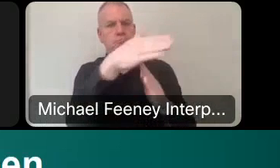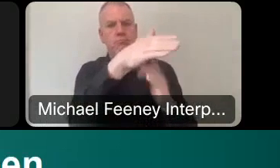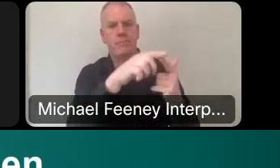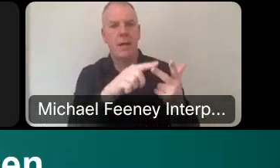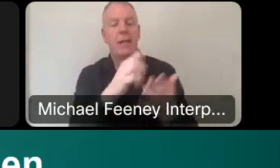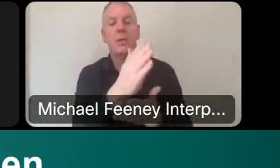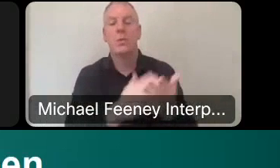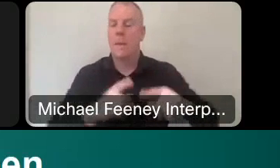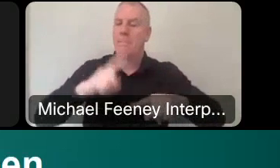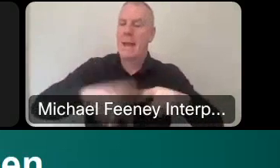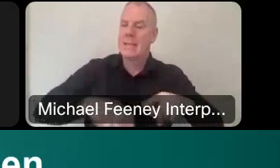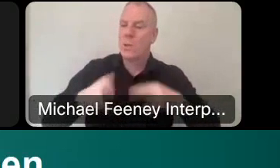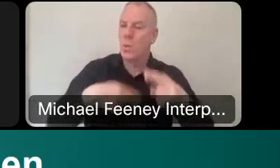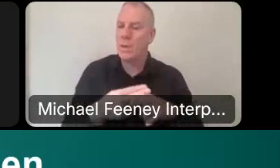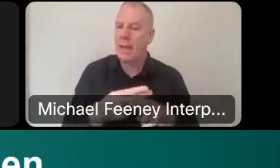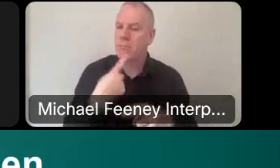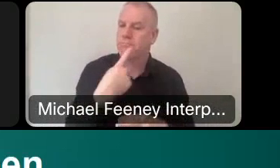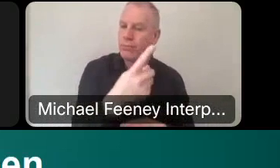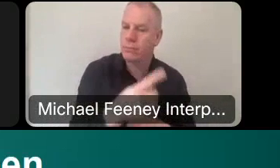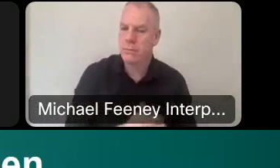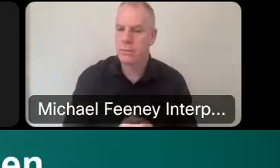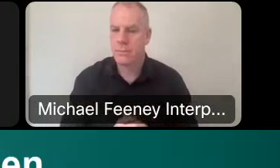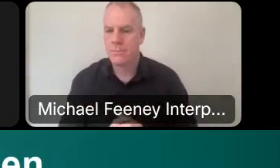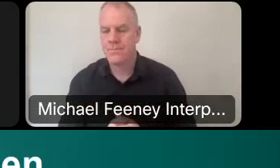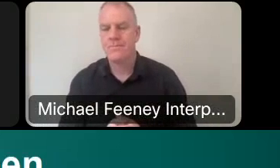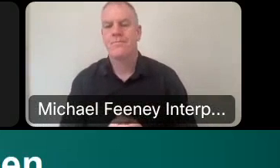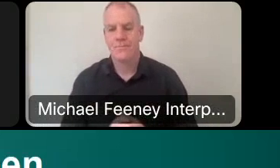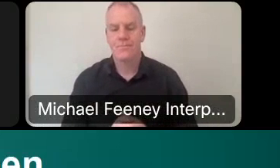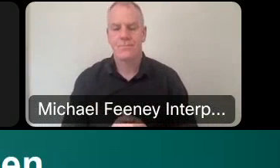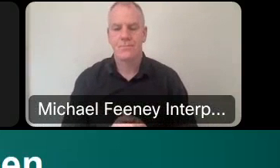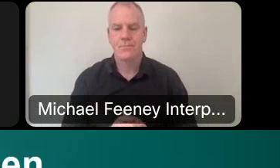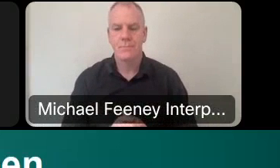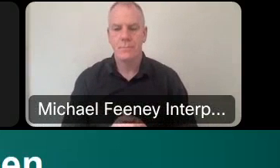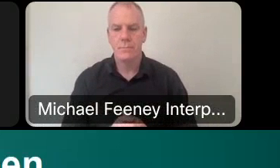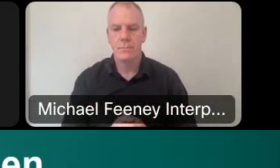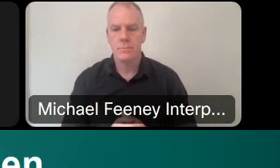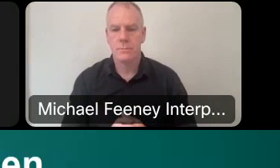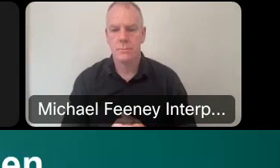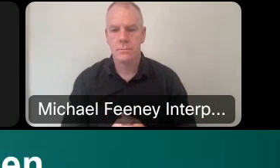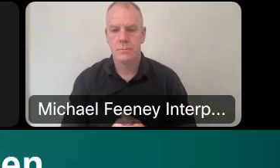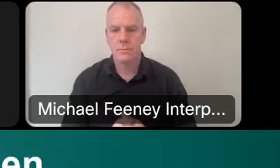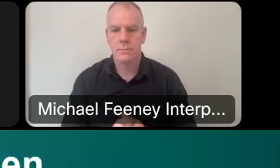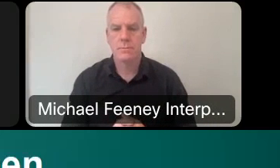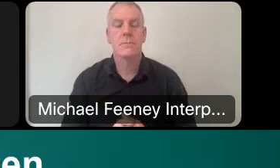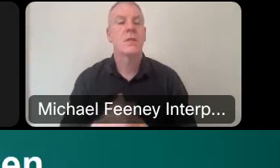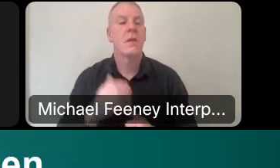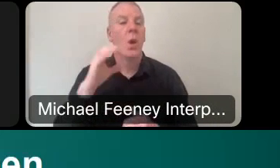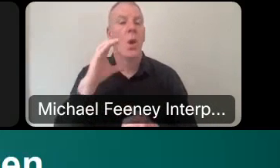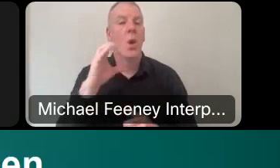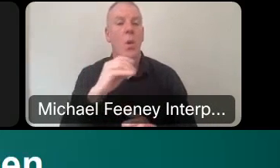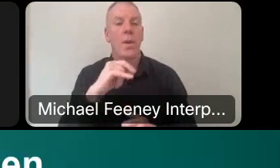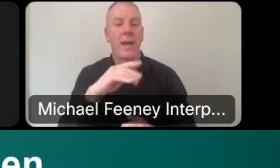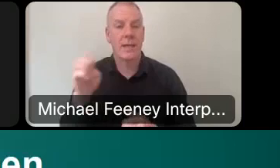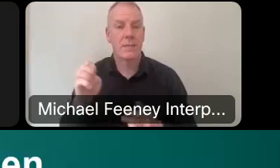the penalties that the legislation outline within it. Then Colette will talk